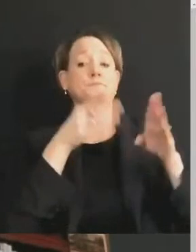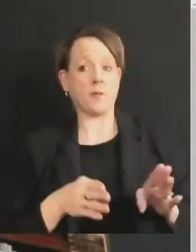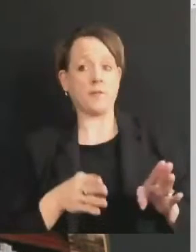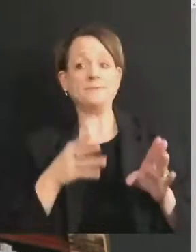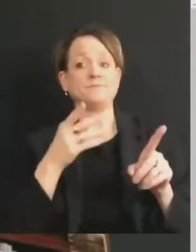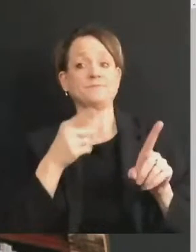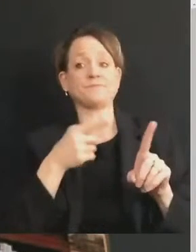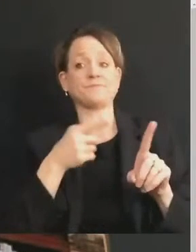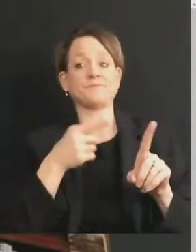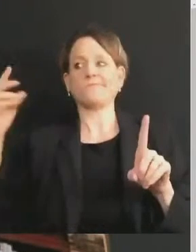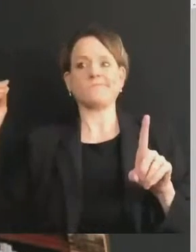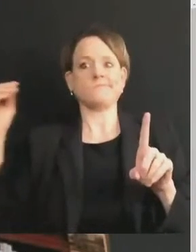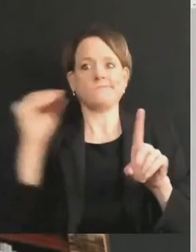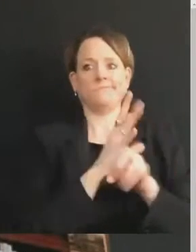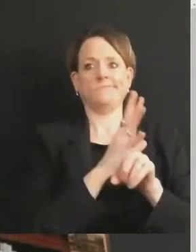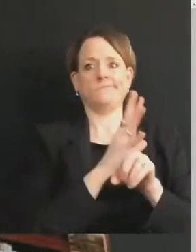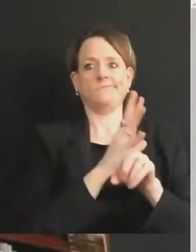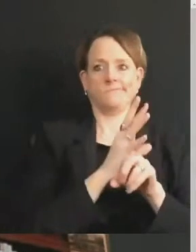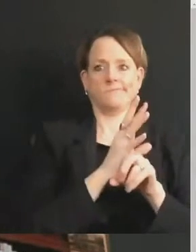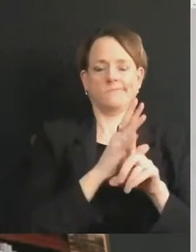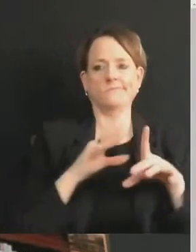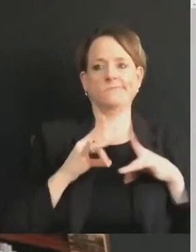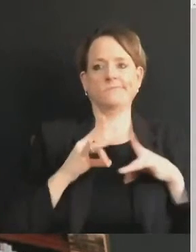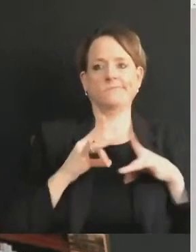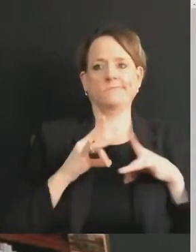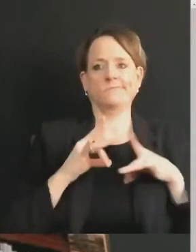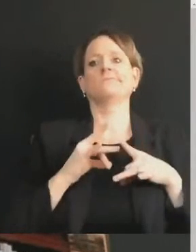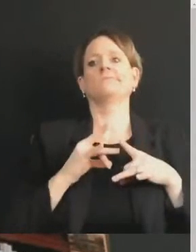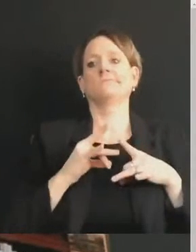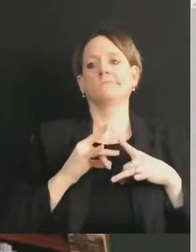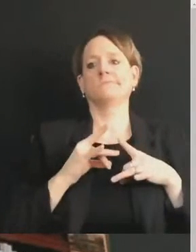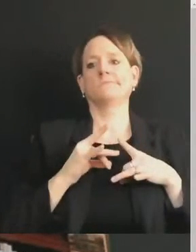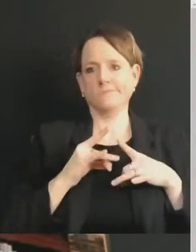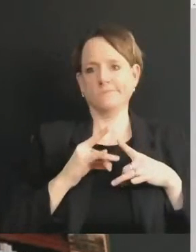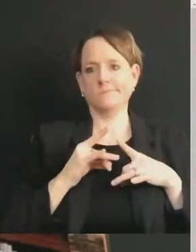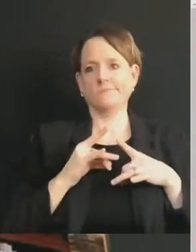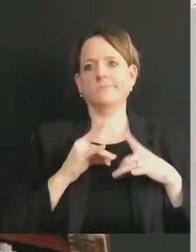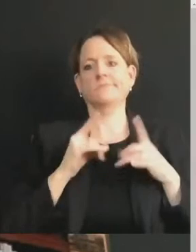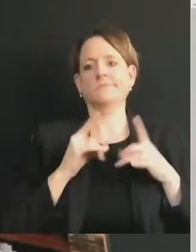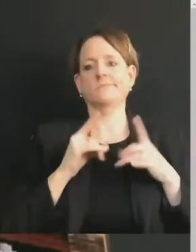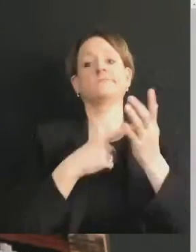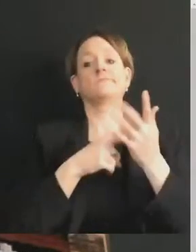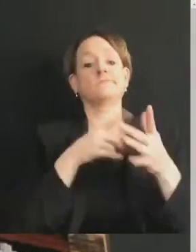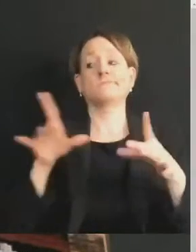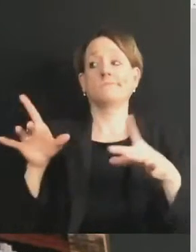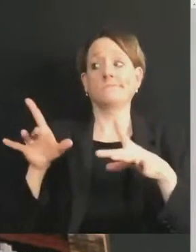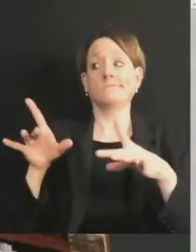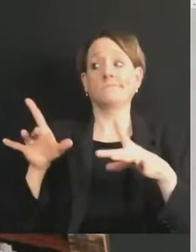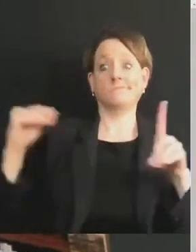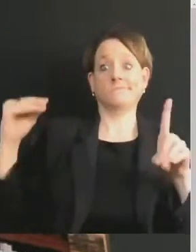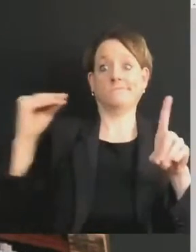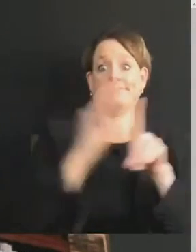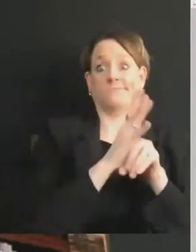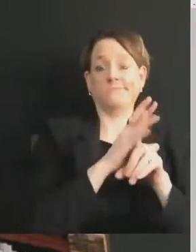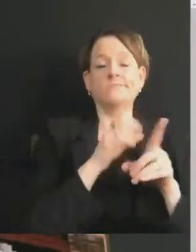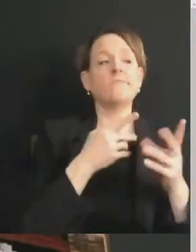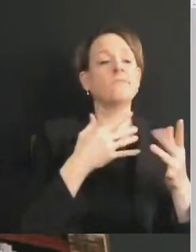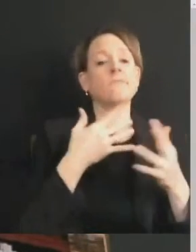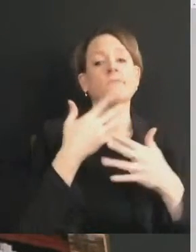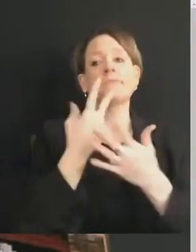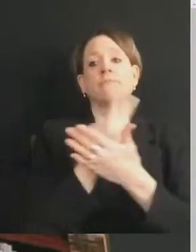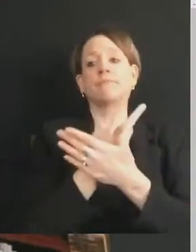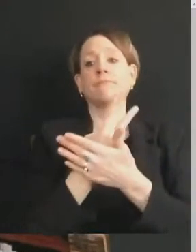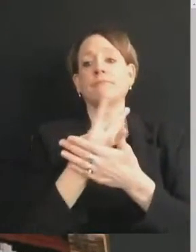one sort of misconception that we have to talk about with both healthcare providers and the public is that if someone is exposed, if someone is in